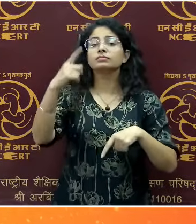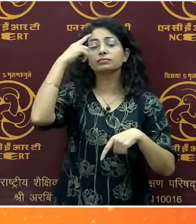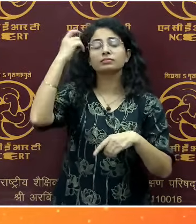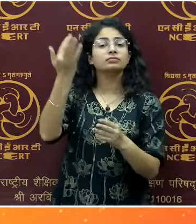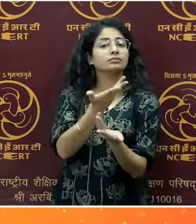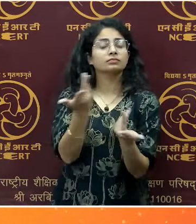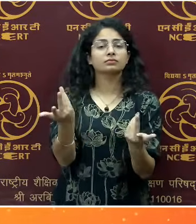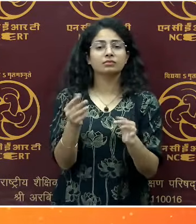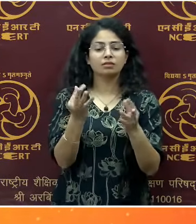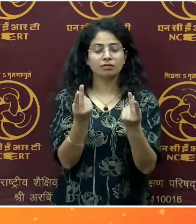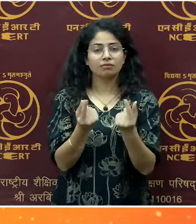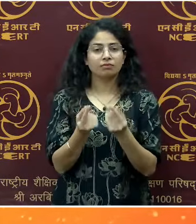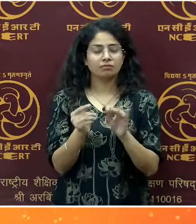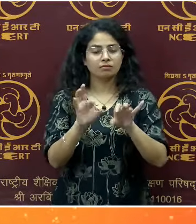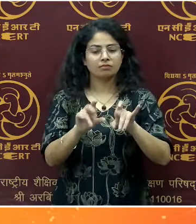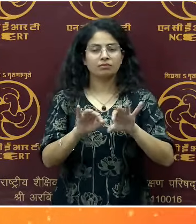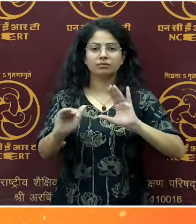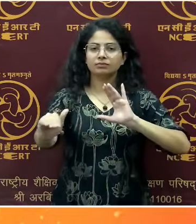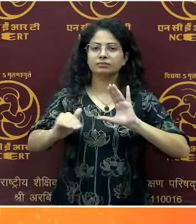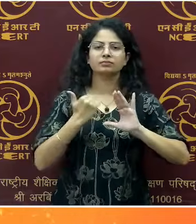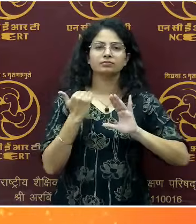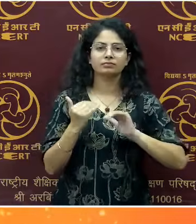please comment in the chat box.